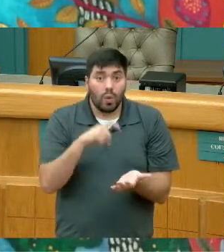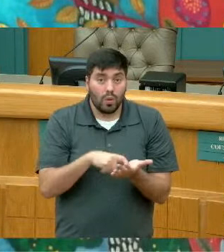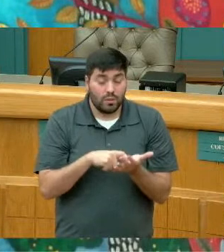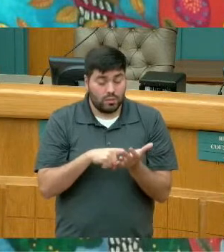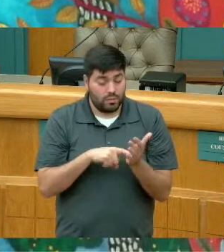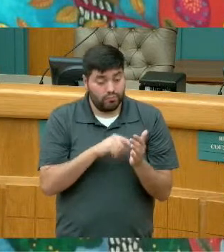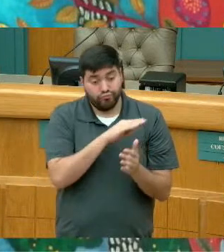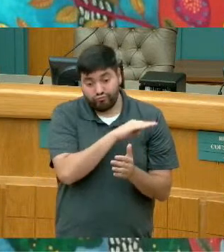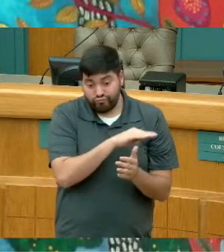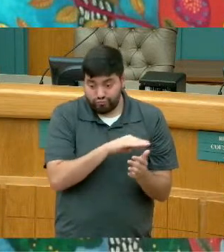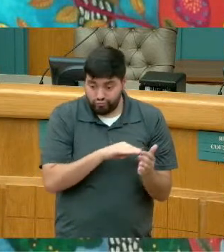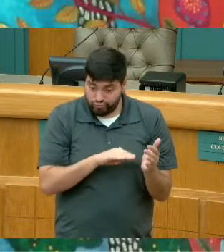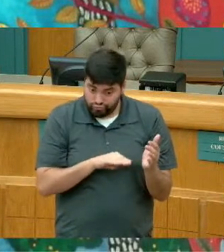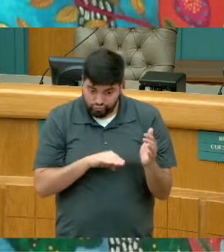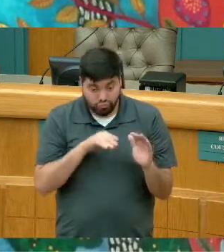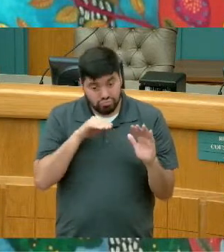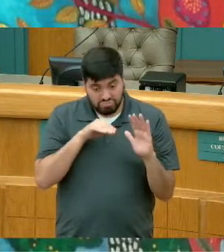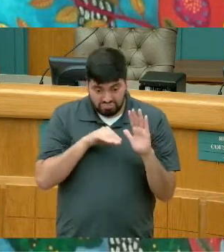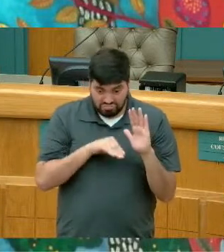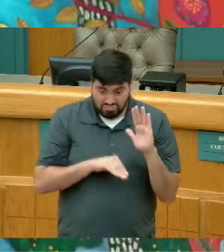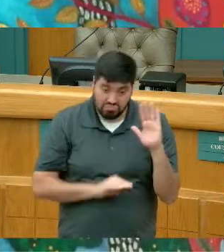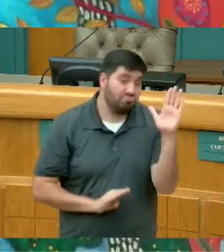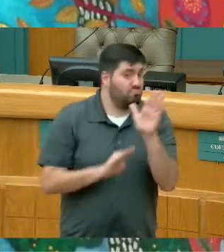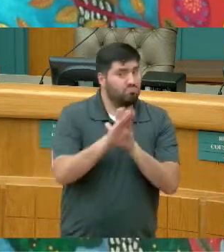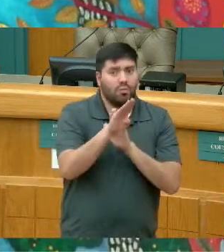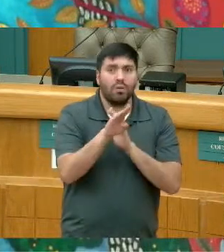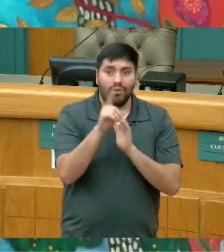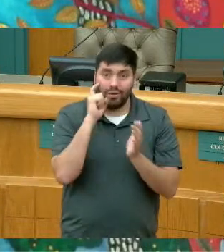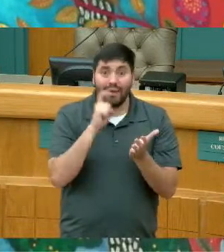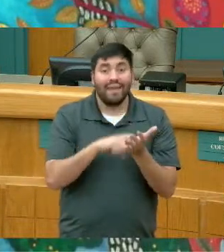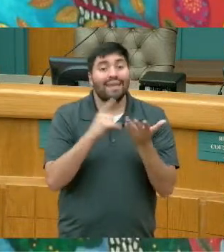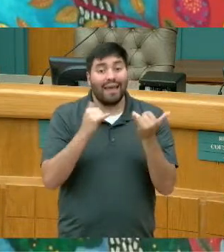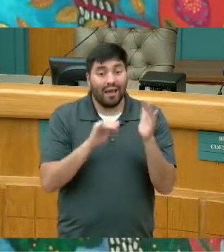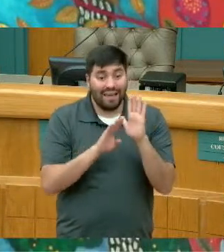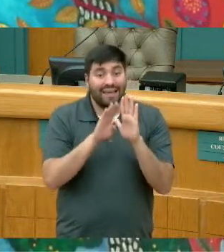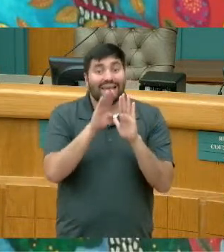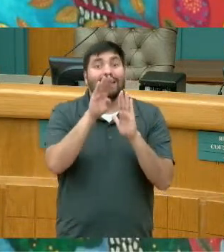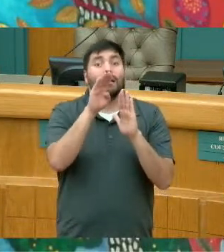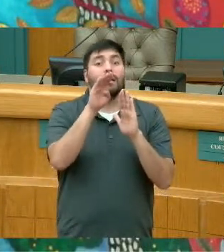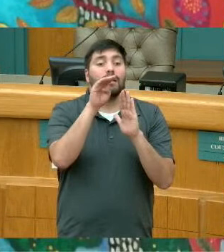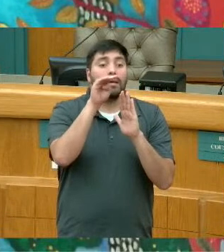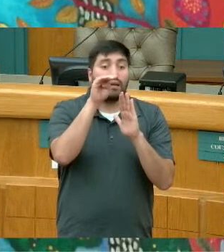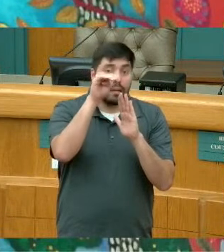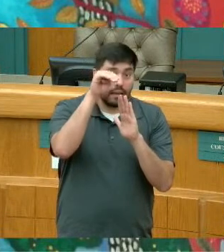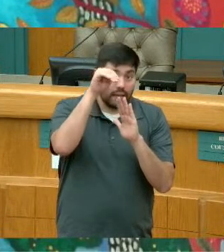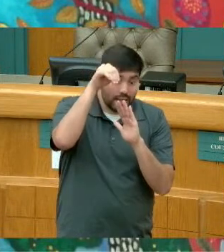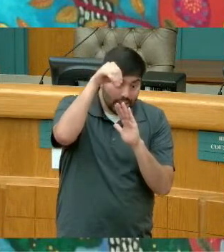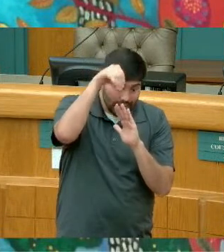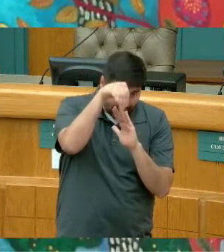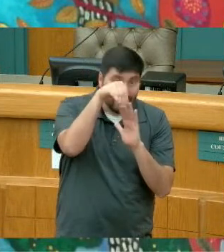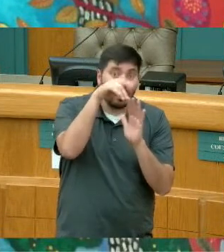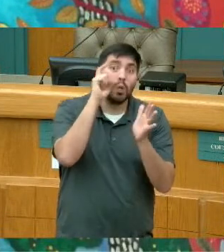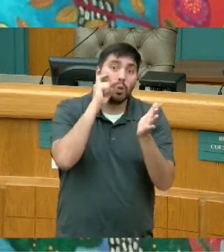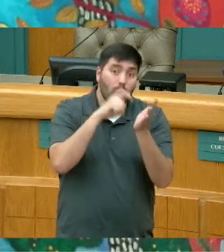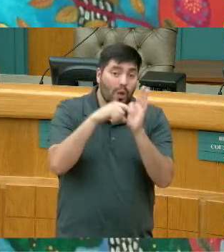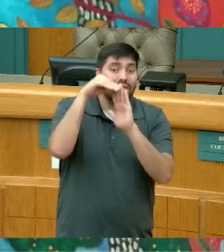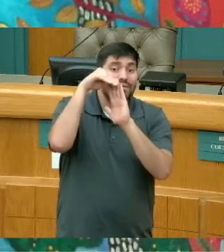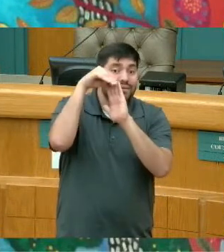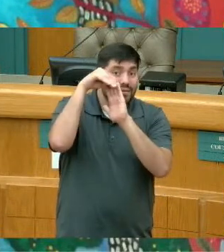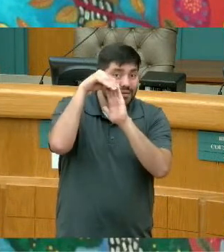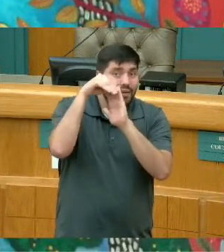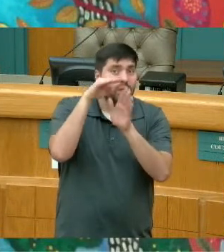a straight up roller coaster spike, and now we have begun to move in a